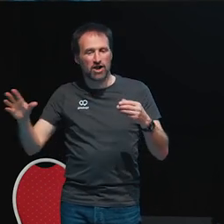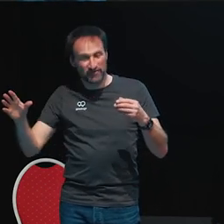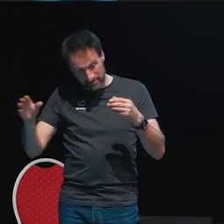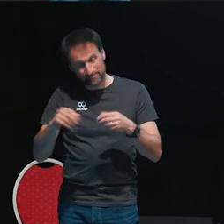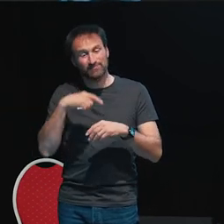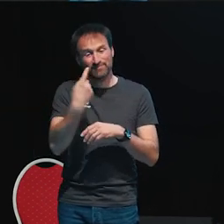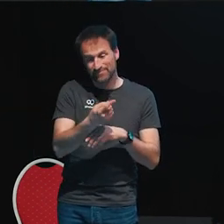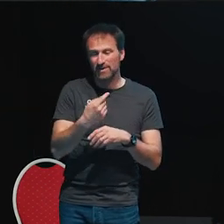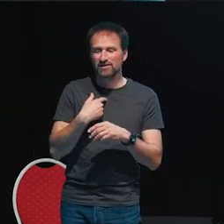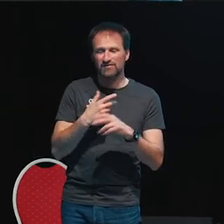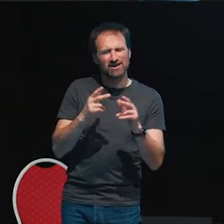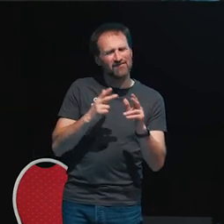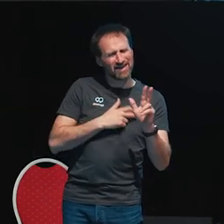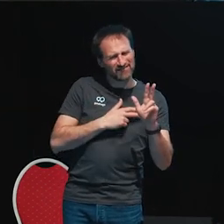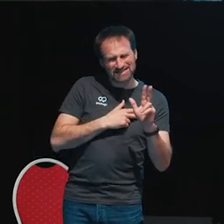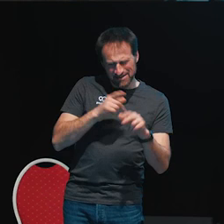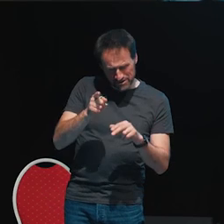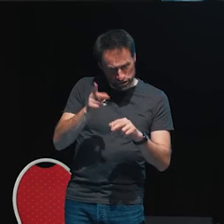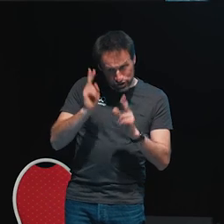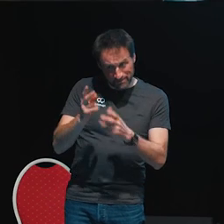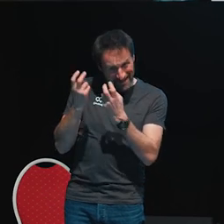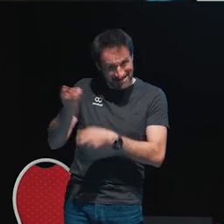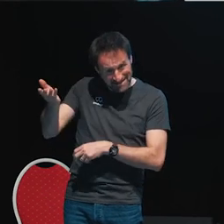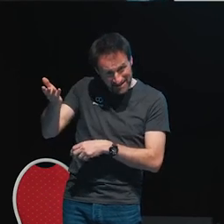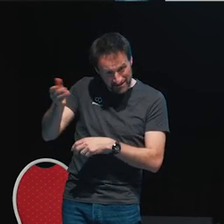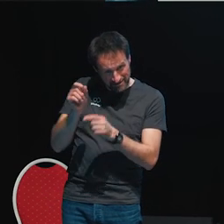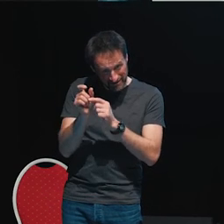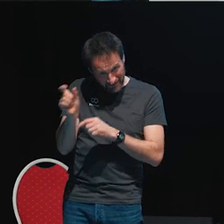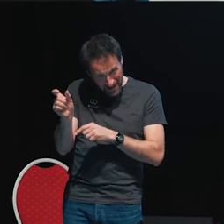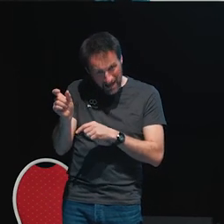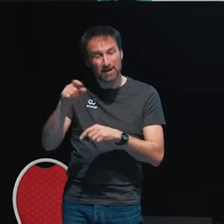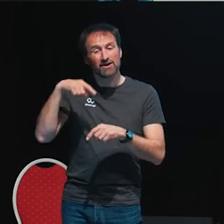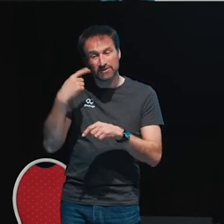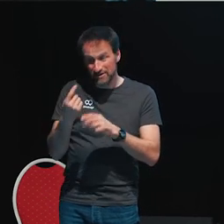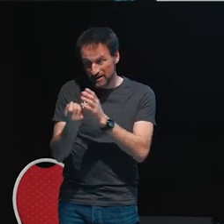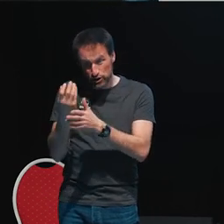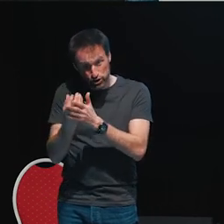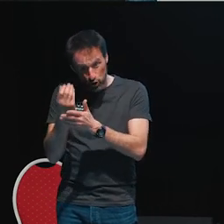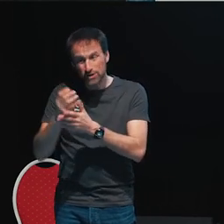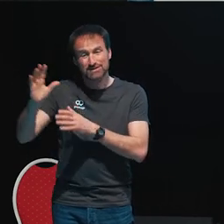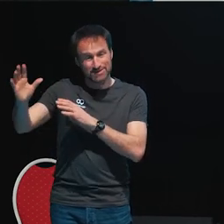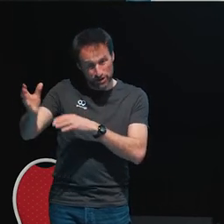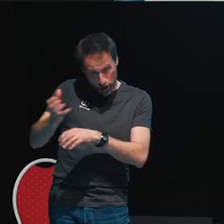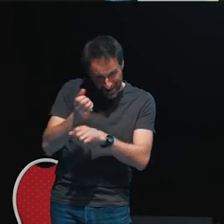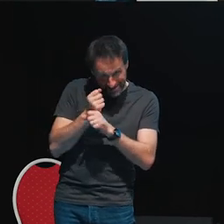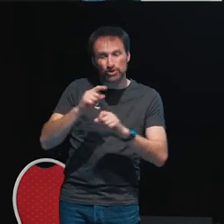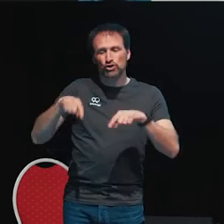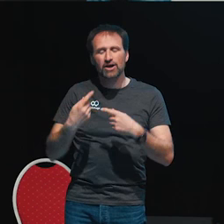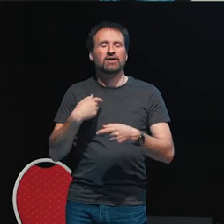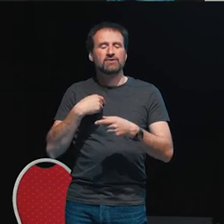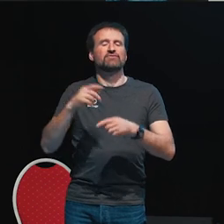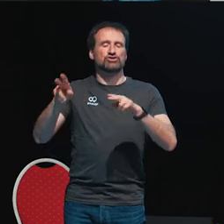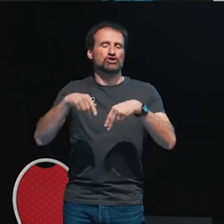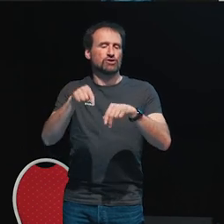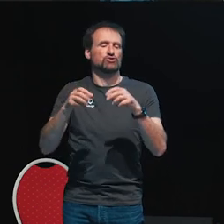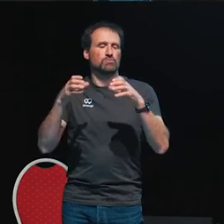pull the entire source, and then we return the module. Then we go and we parse that